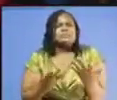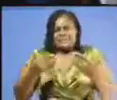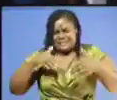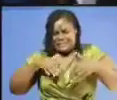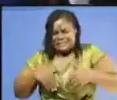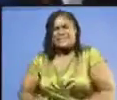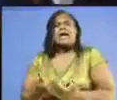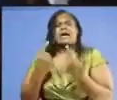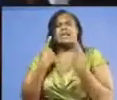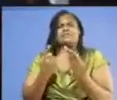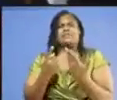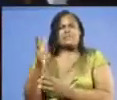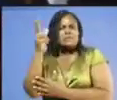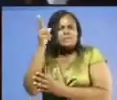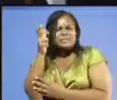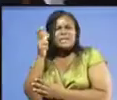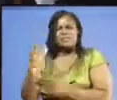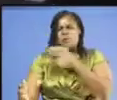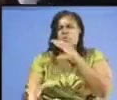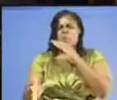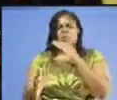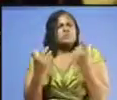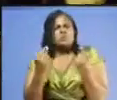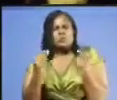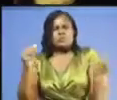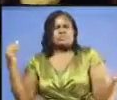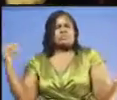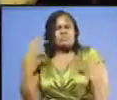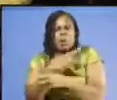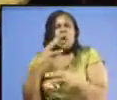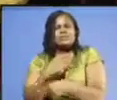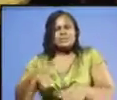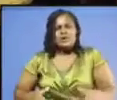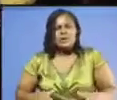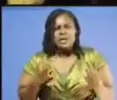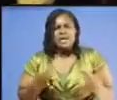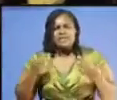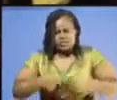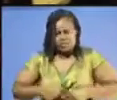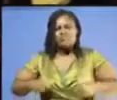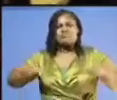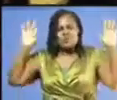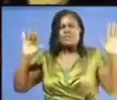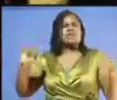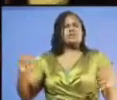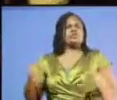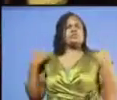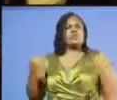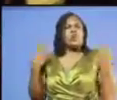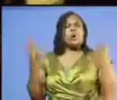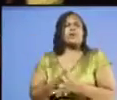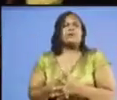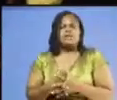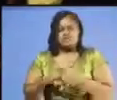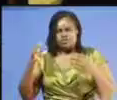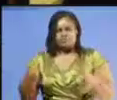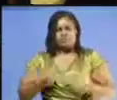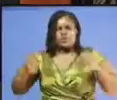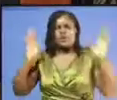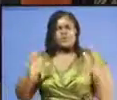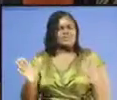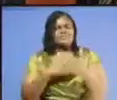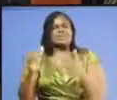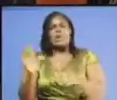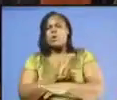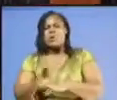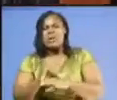watching the devil do his worst. And you throw down the stuff, the joy. You've thrown down singing in the choir. You've